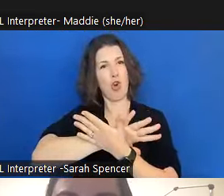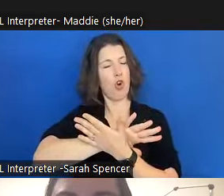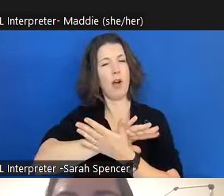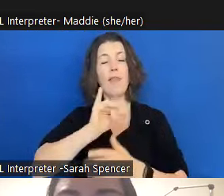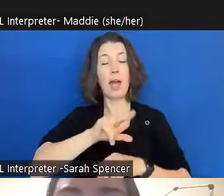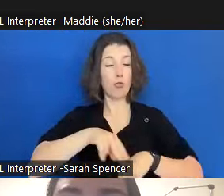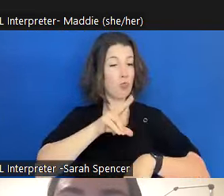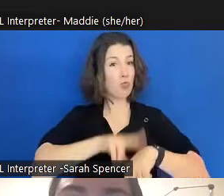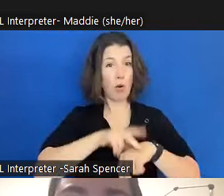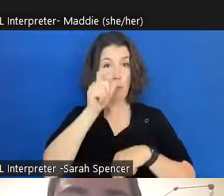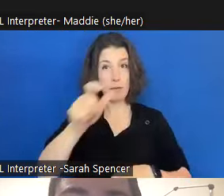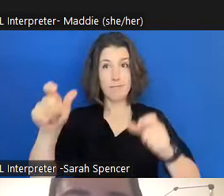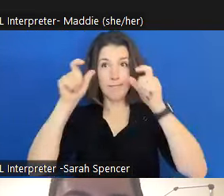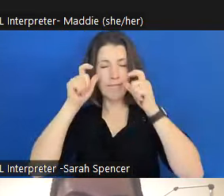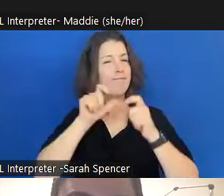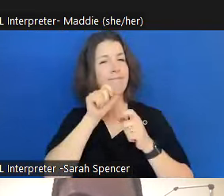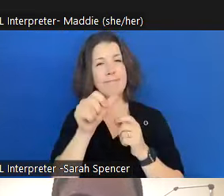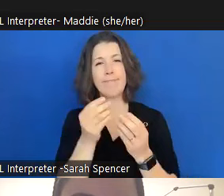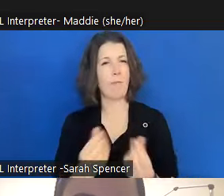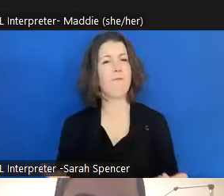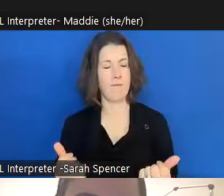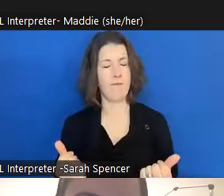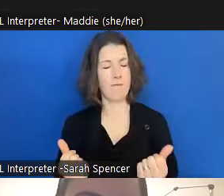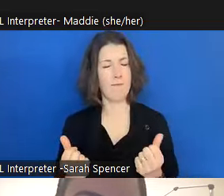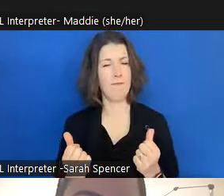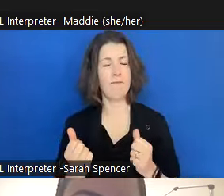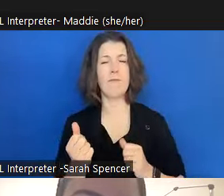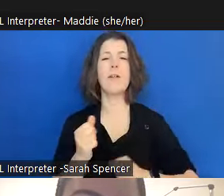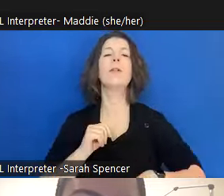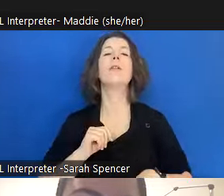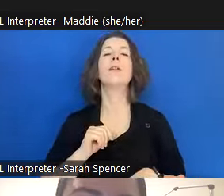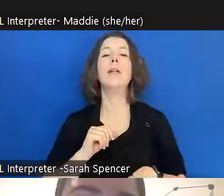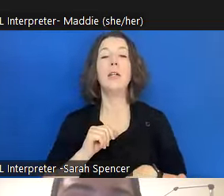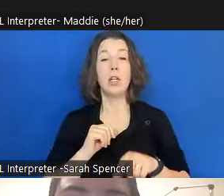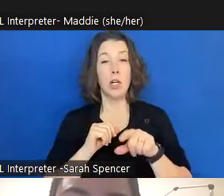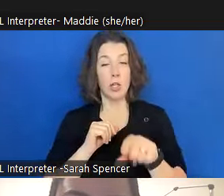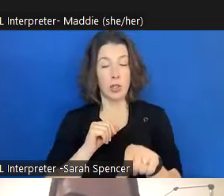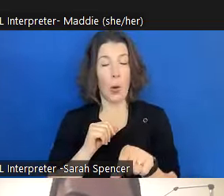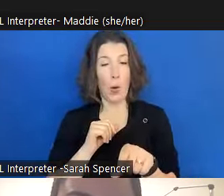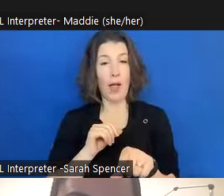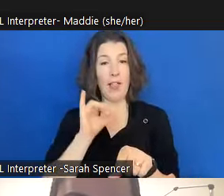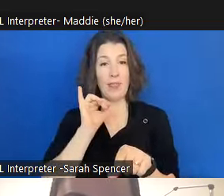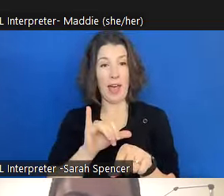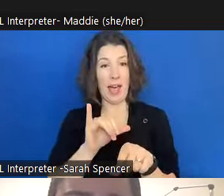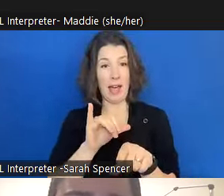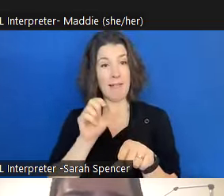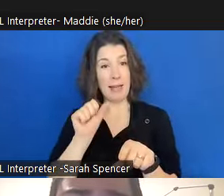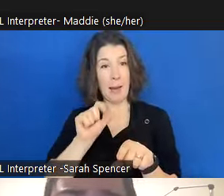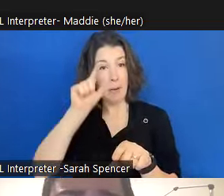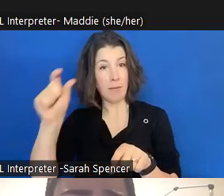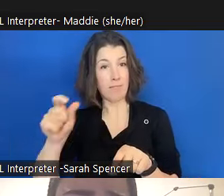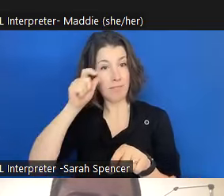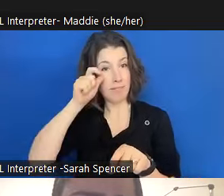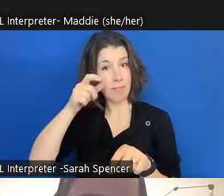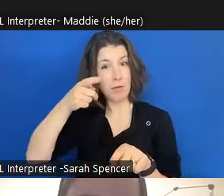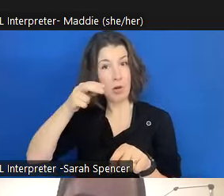glasses. And so prisms can look like the image to the left where it is stuck onto the glasses